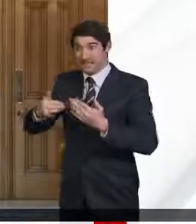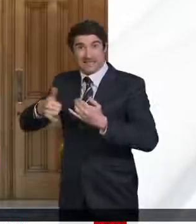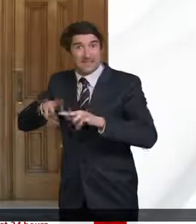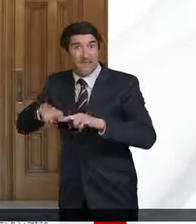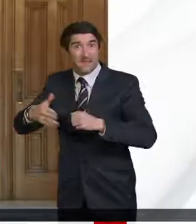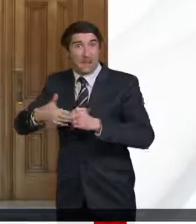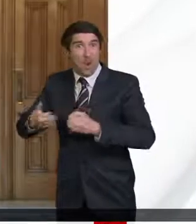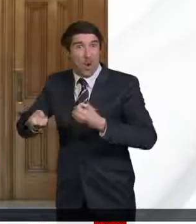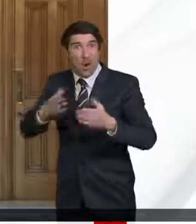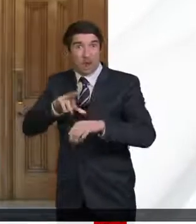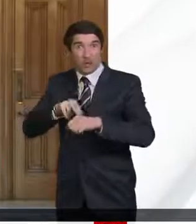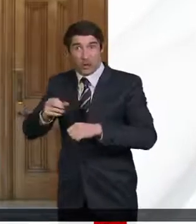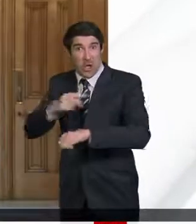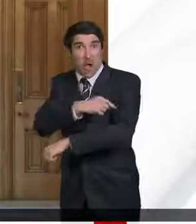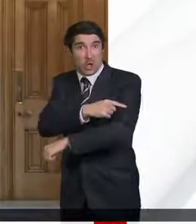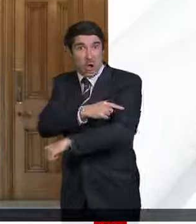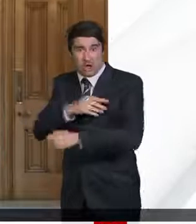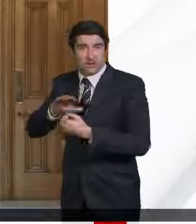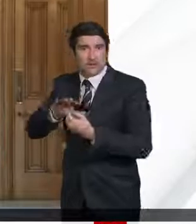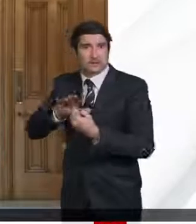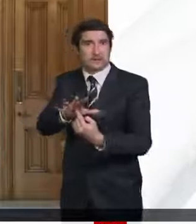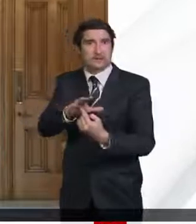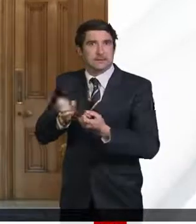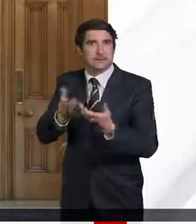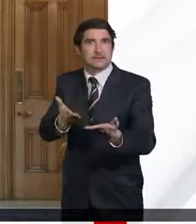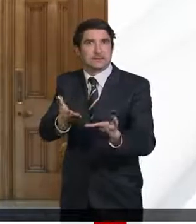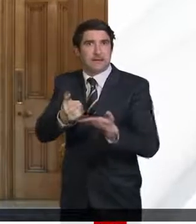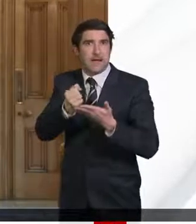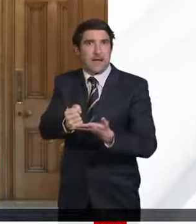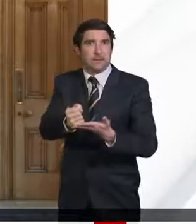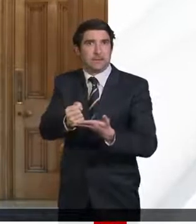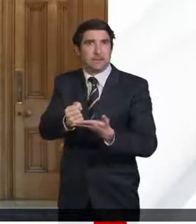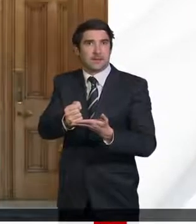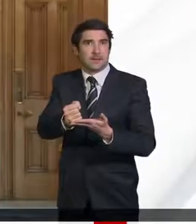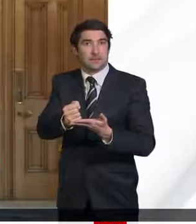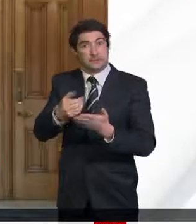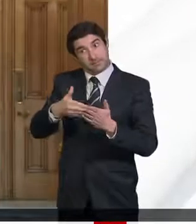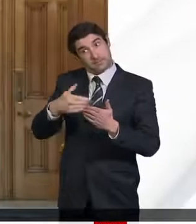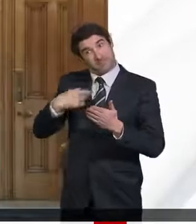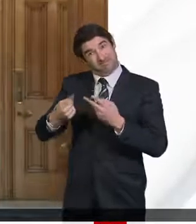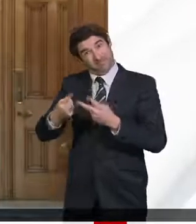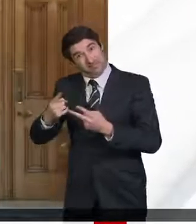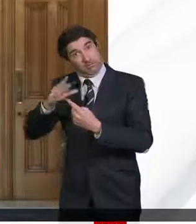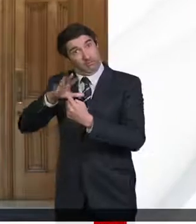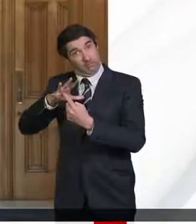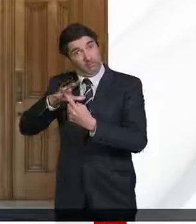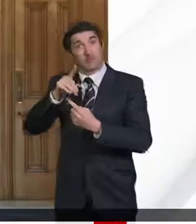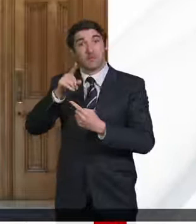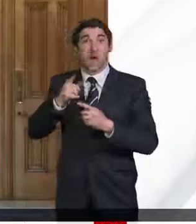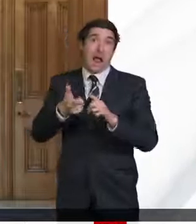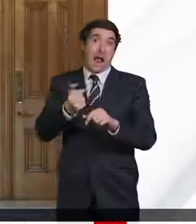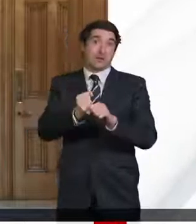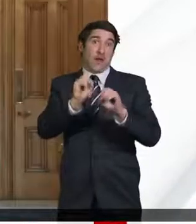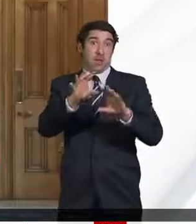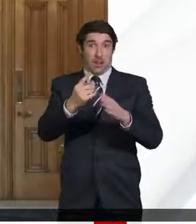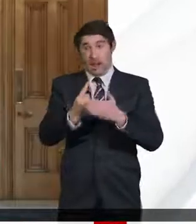the use of an RAF A400M transport aircraft working with the Scottish Ambulance Service to evacuate a critically ill patient from the